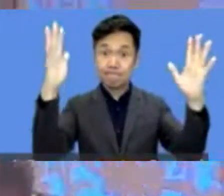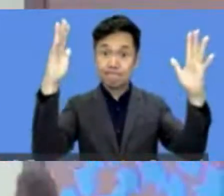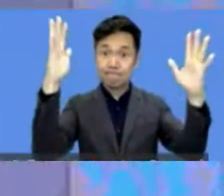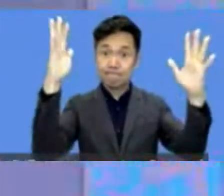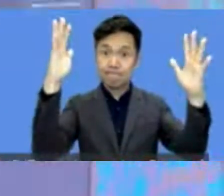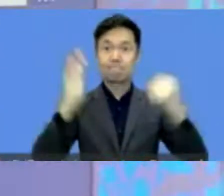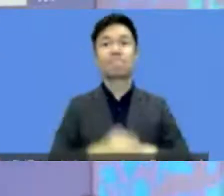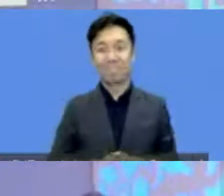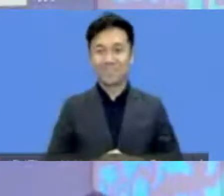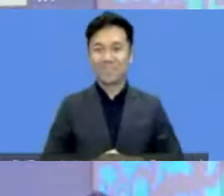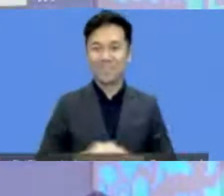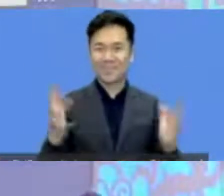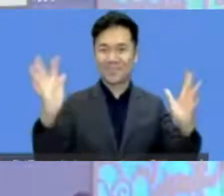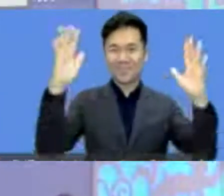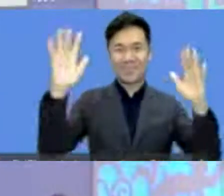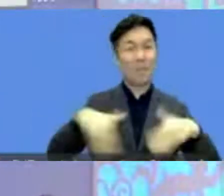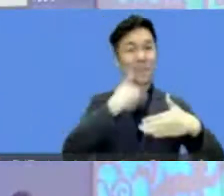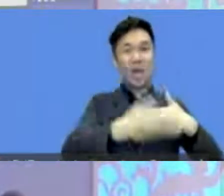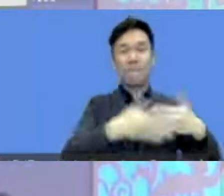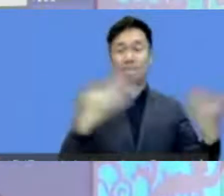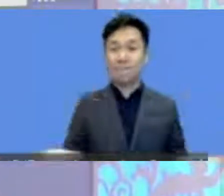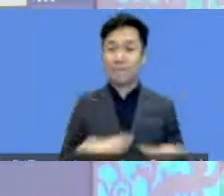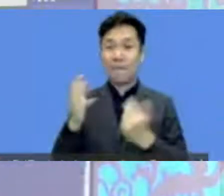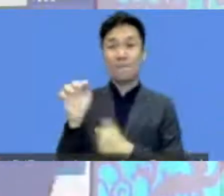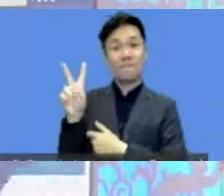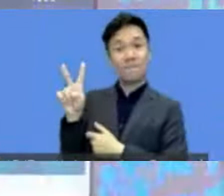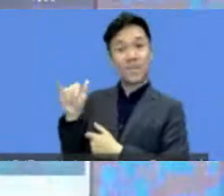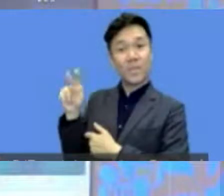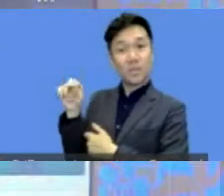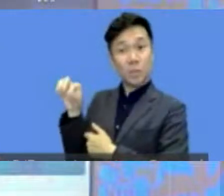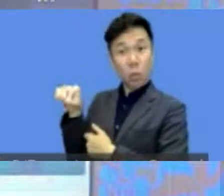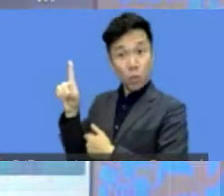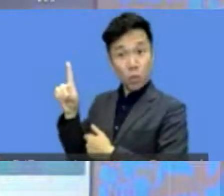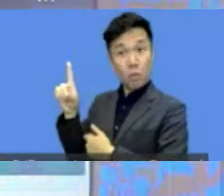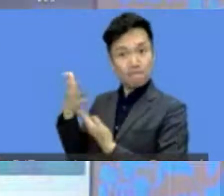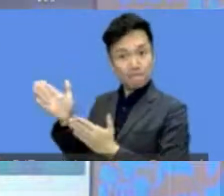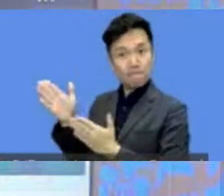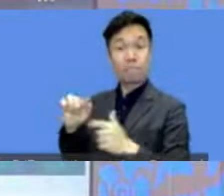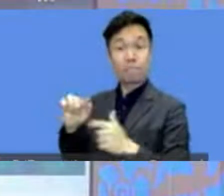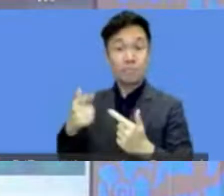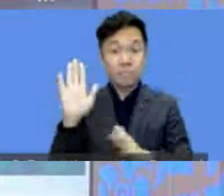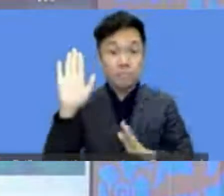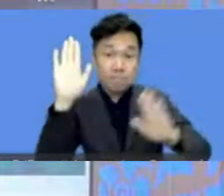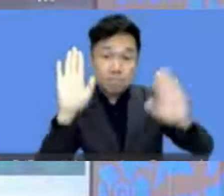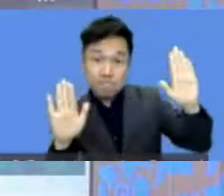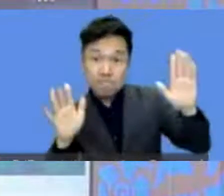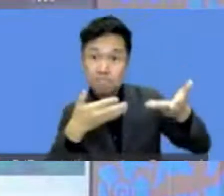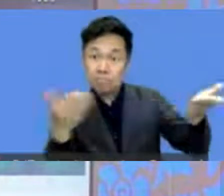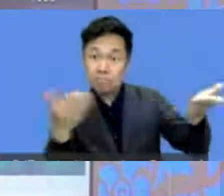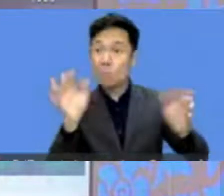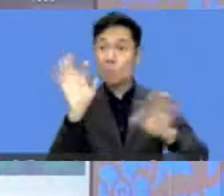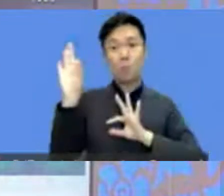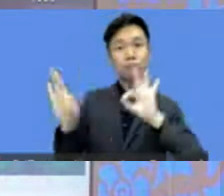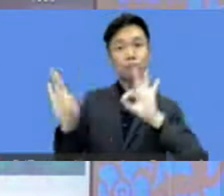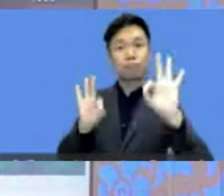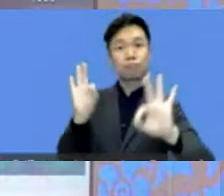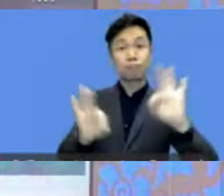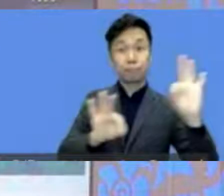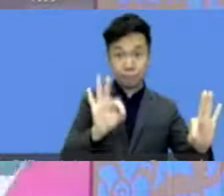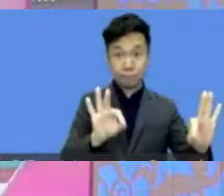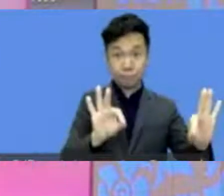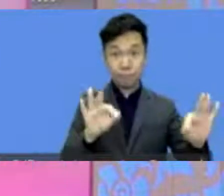Thank you very much, Basnet. Binod, are there any questions for any of the speakers?